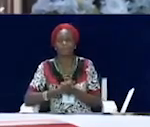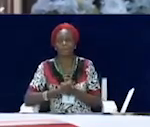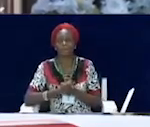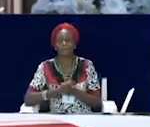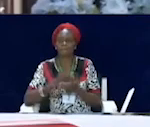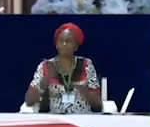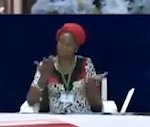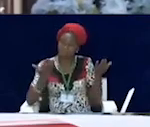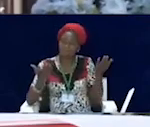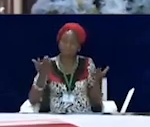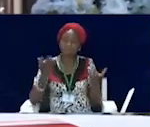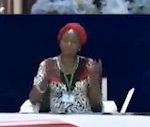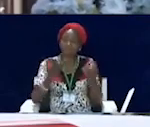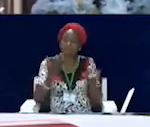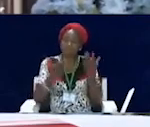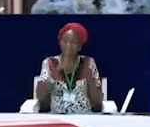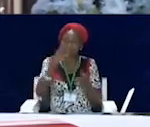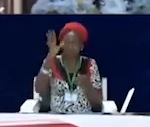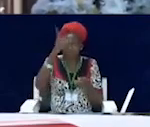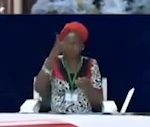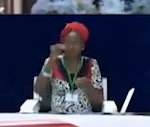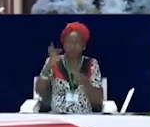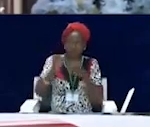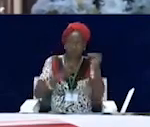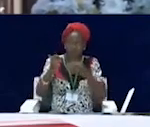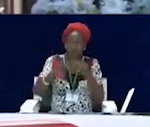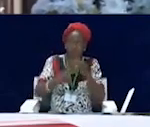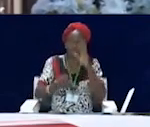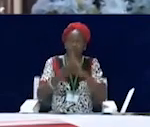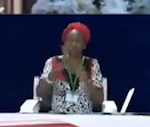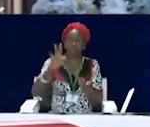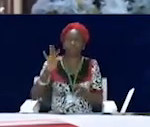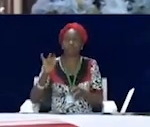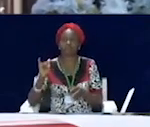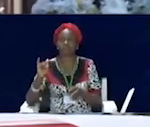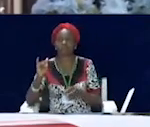Maybe I'll explain that one very quickly.